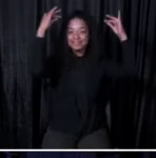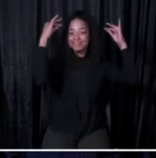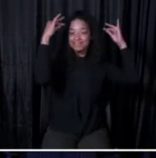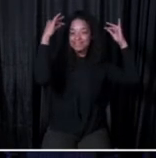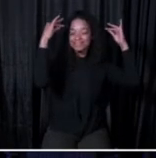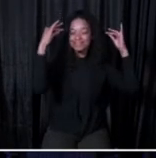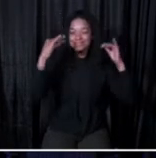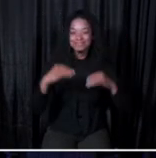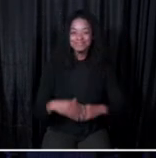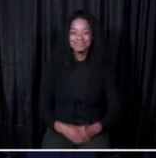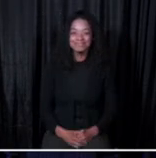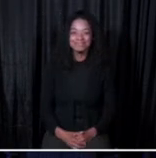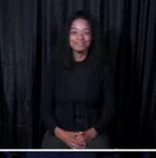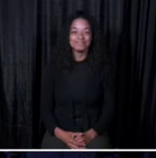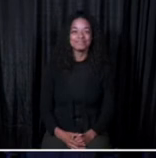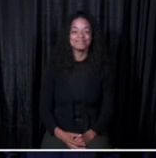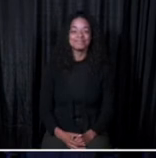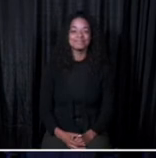Actually,